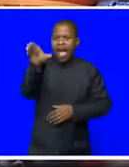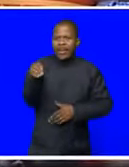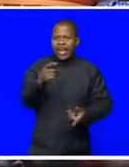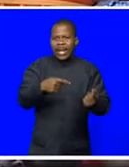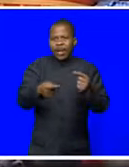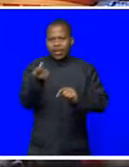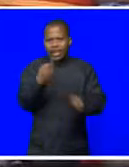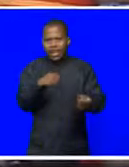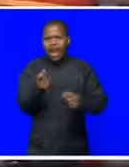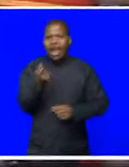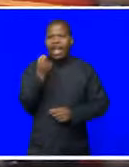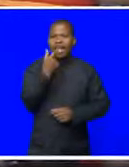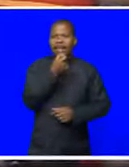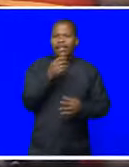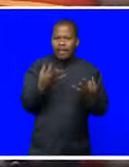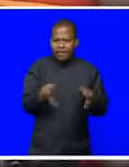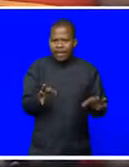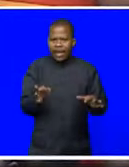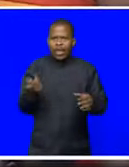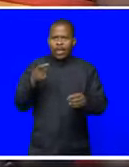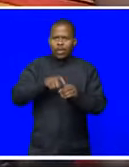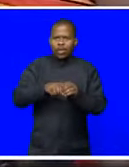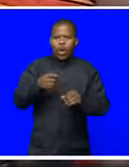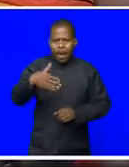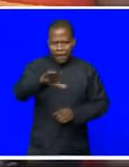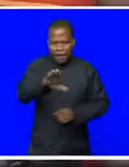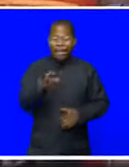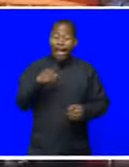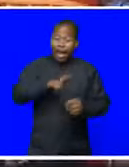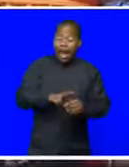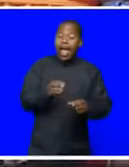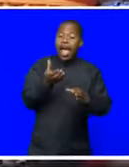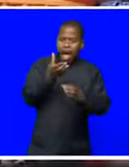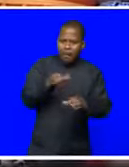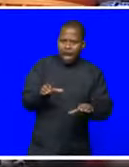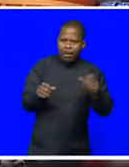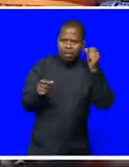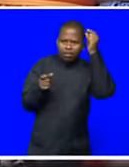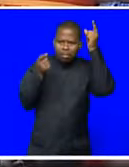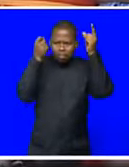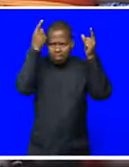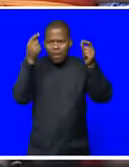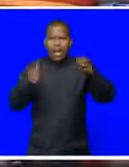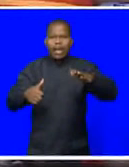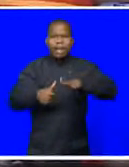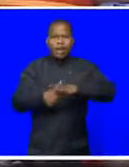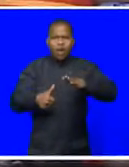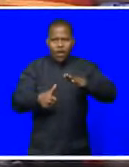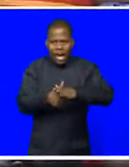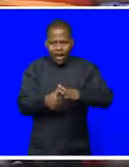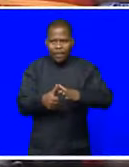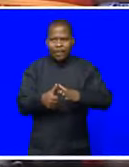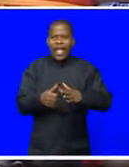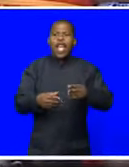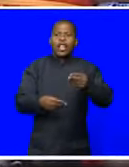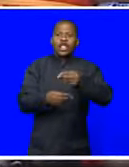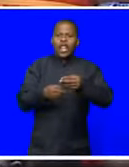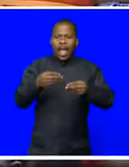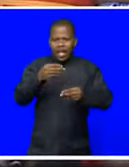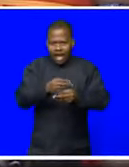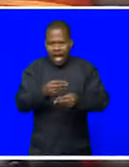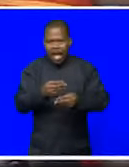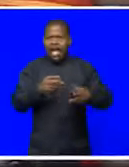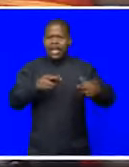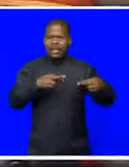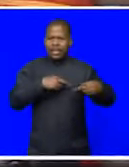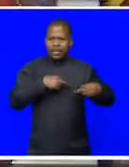many countries within Africa felt the need that we really need to establish a structure which is